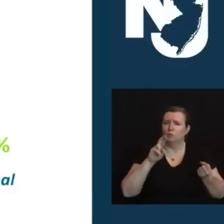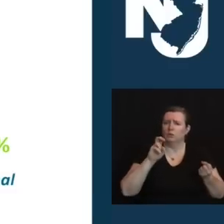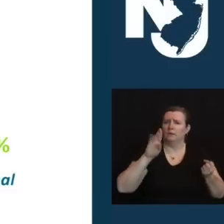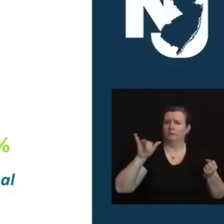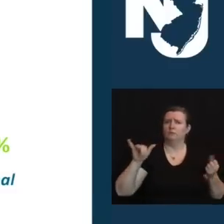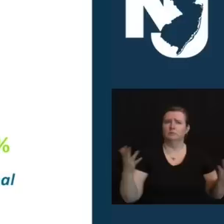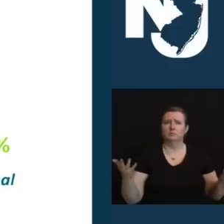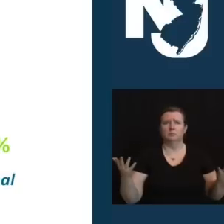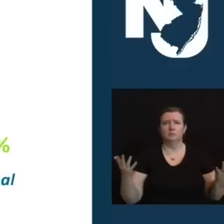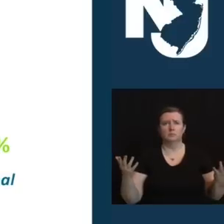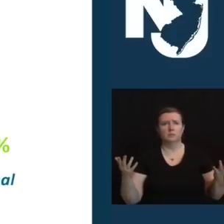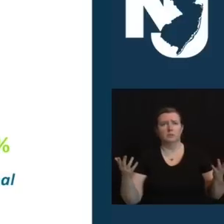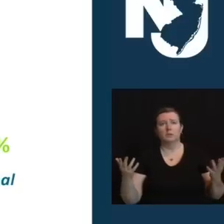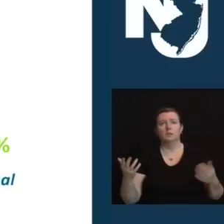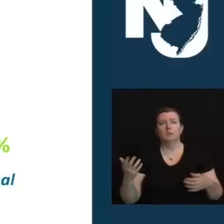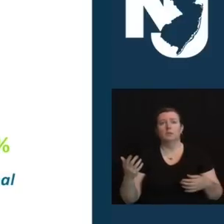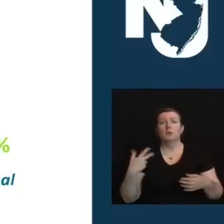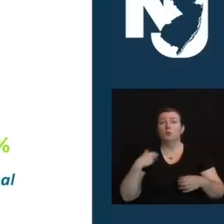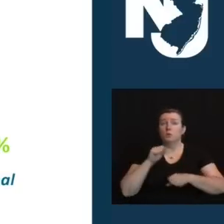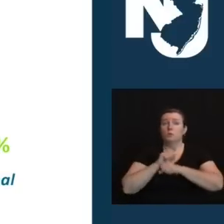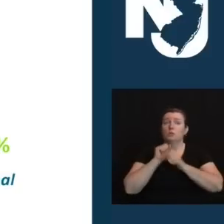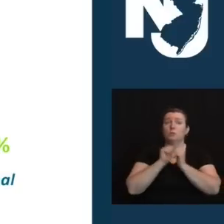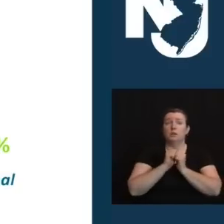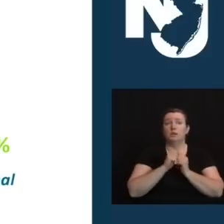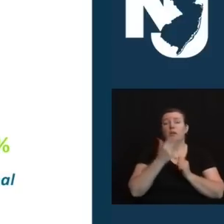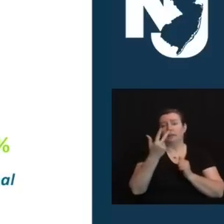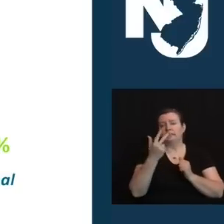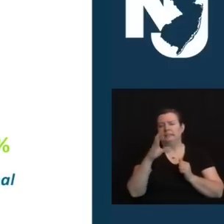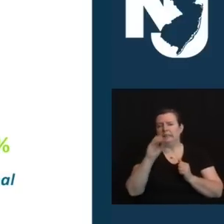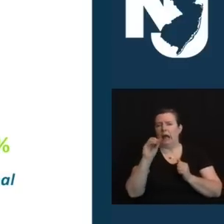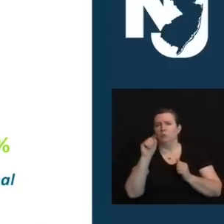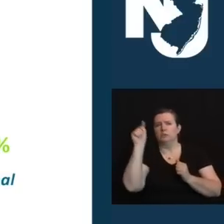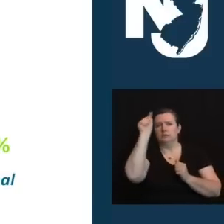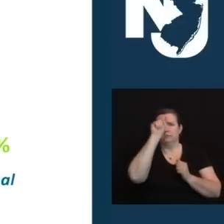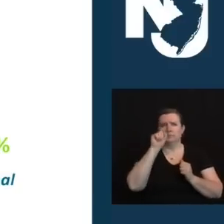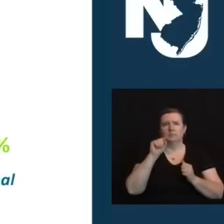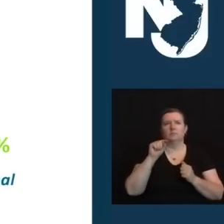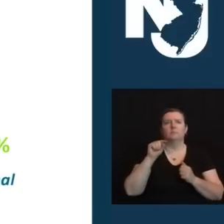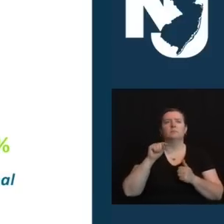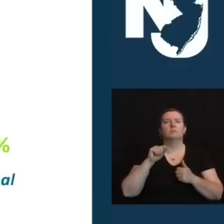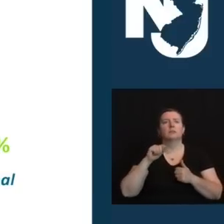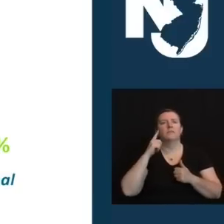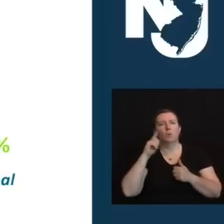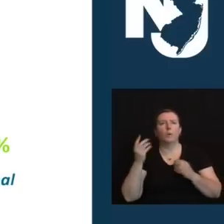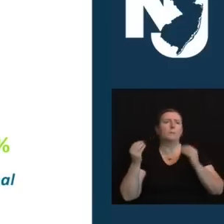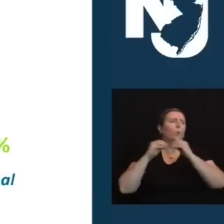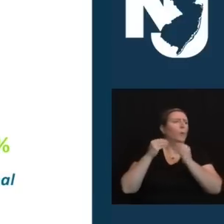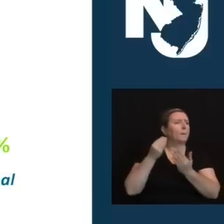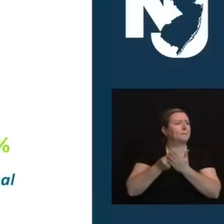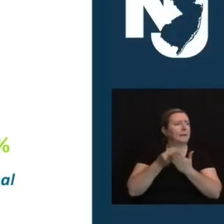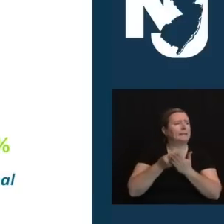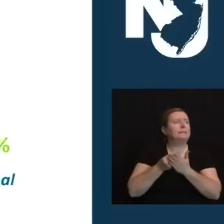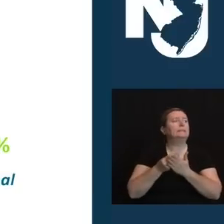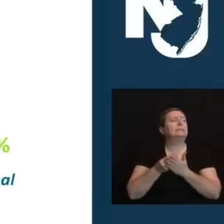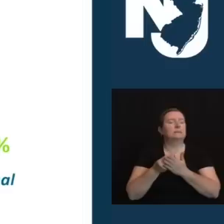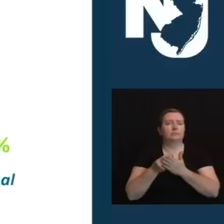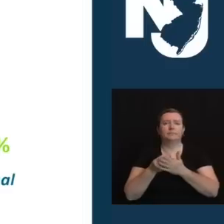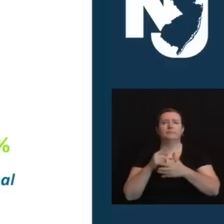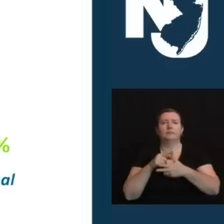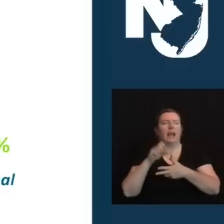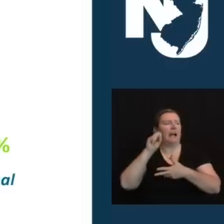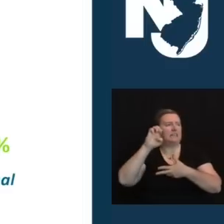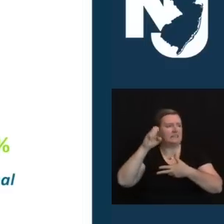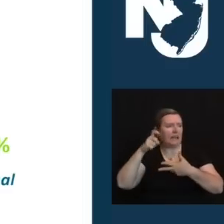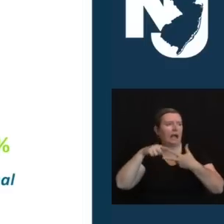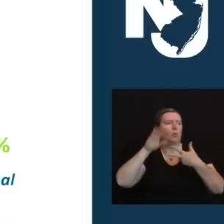3 counties are partnering with us to add additional funding beyond the money that the governor allocated for the entire state. So Essex, Ocean, and Passaic